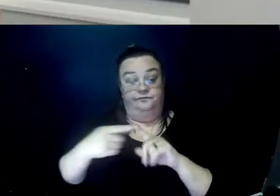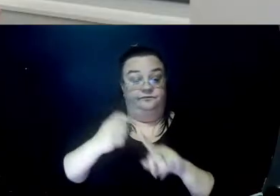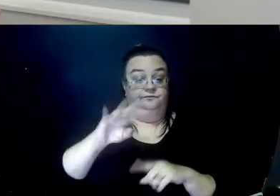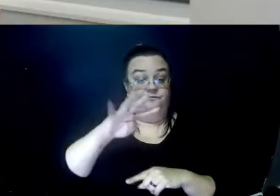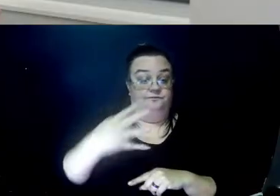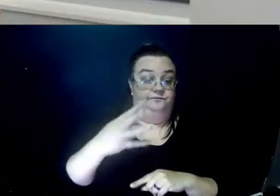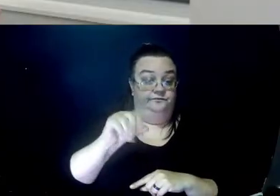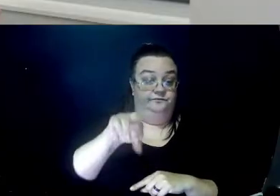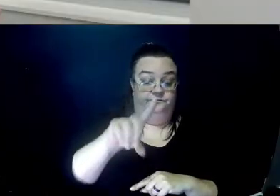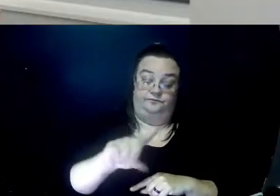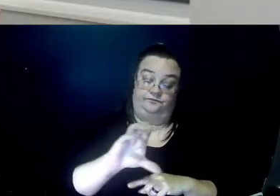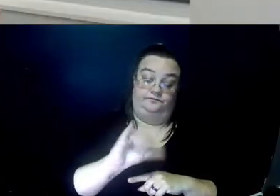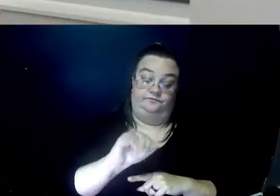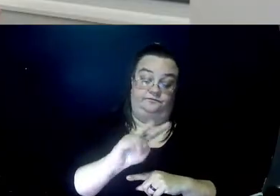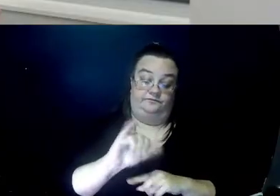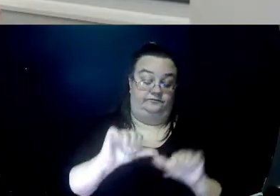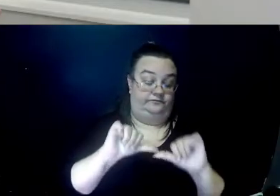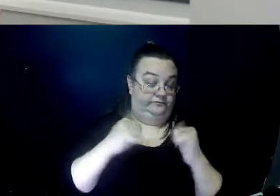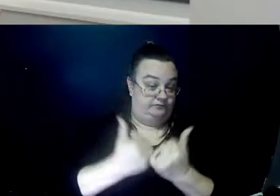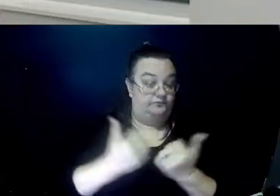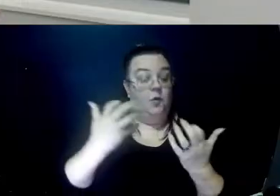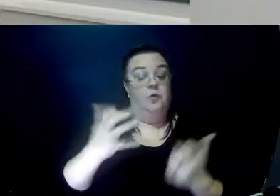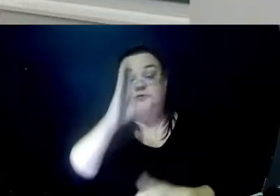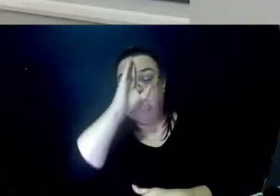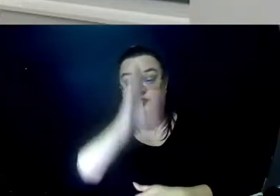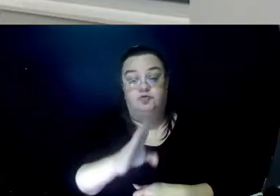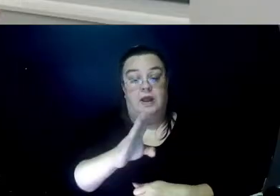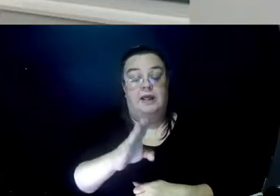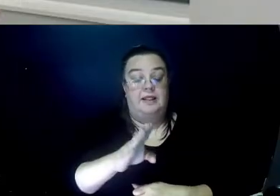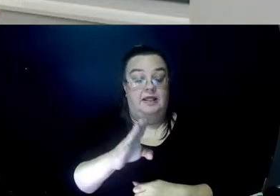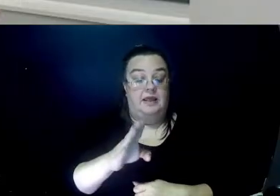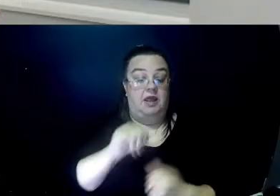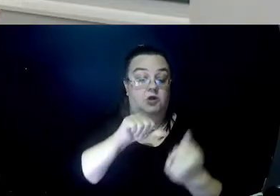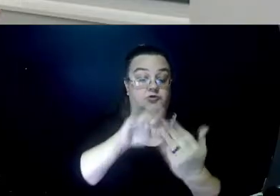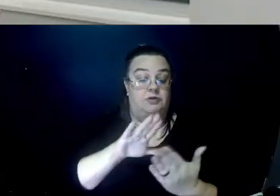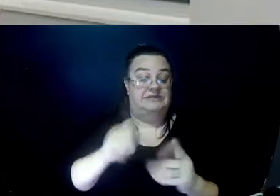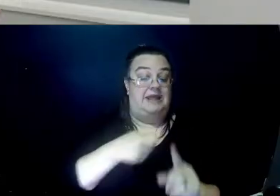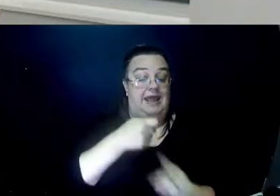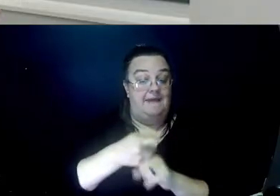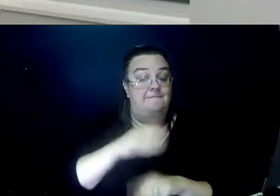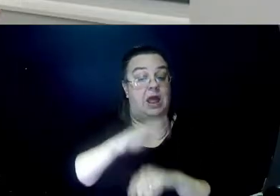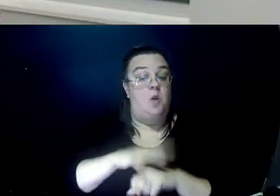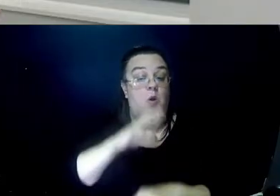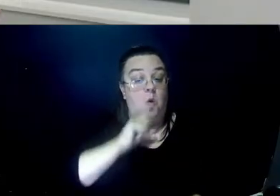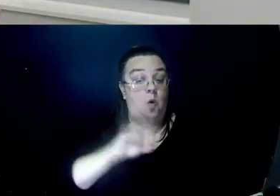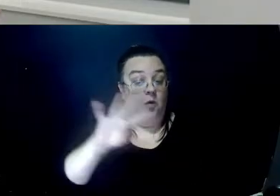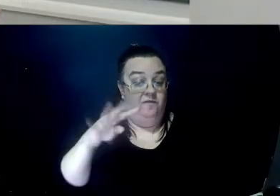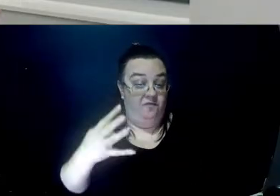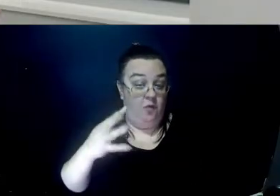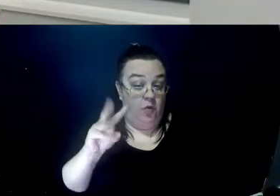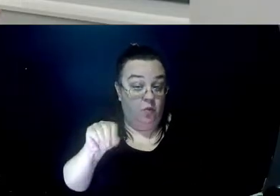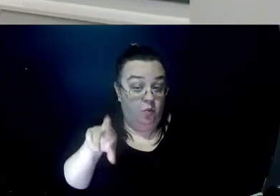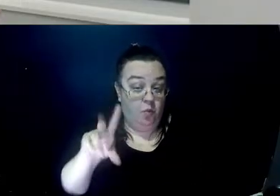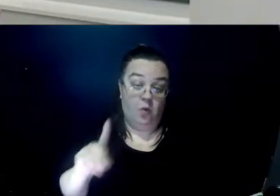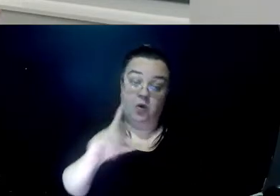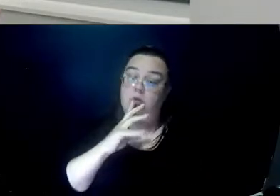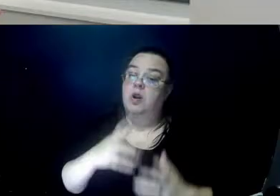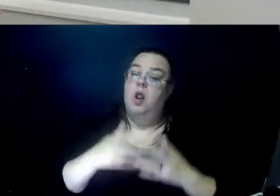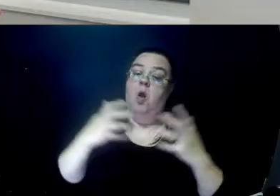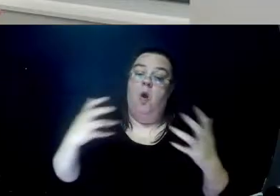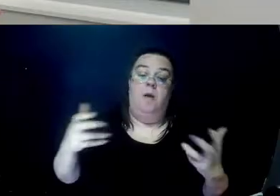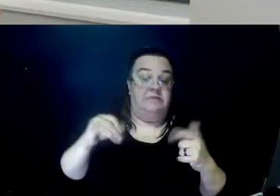Ward Civic Association, was to directly address the impact on the old Fourth Ward. And there was a whole bunch of